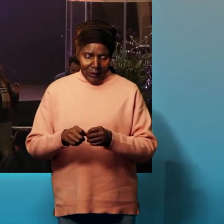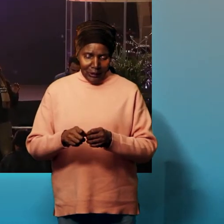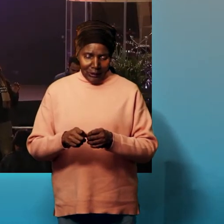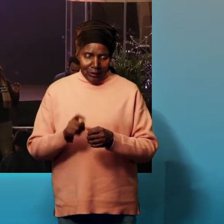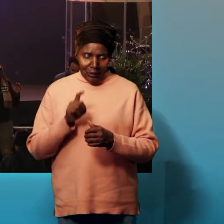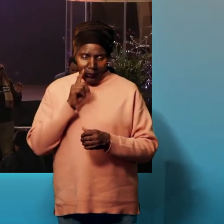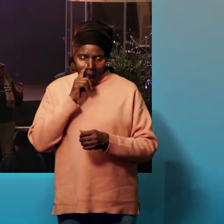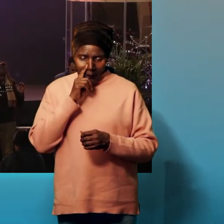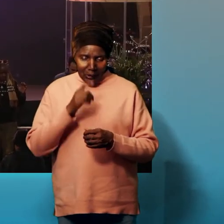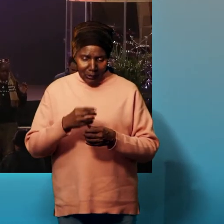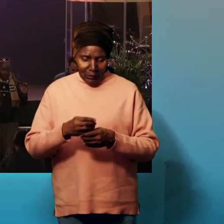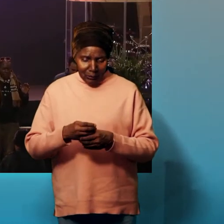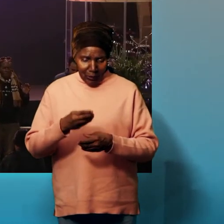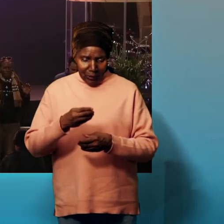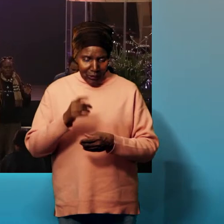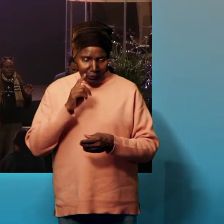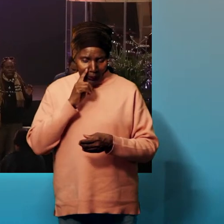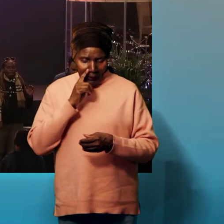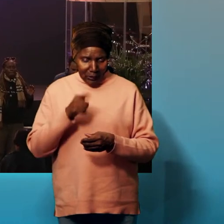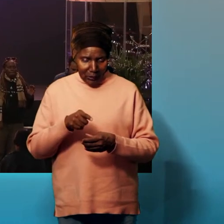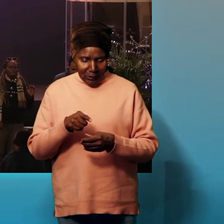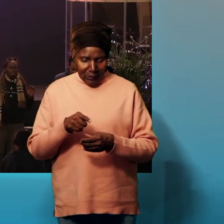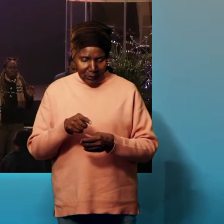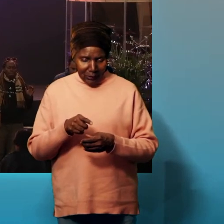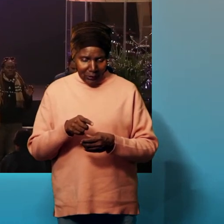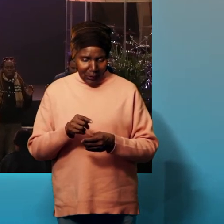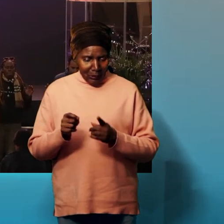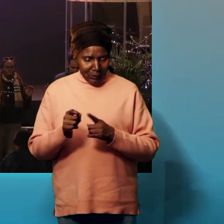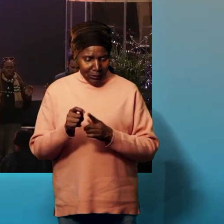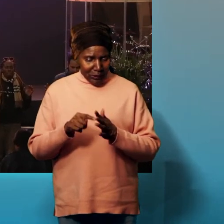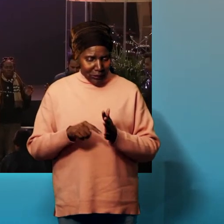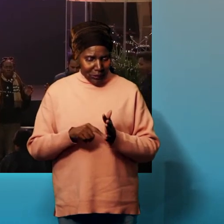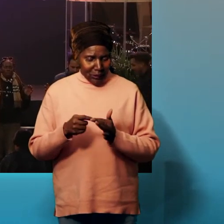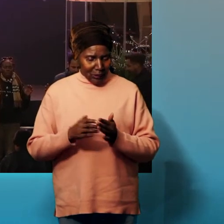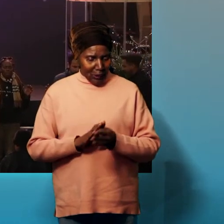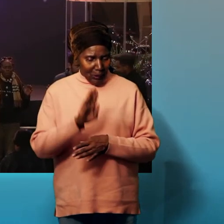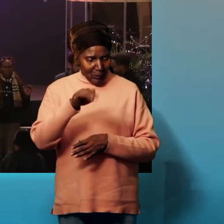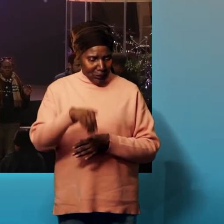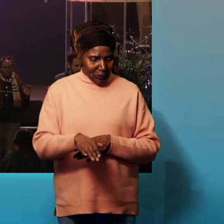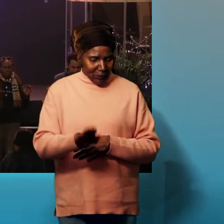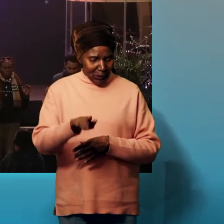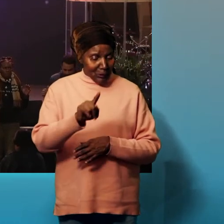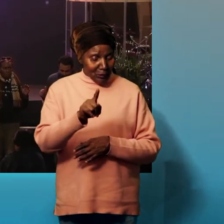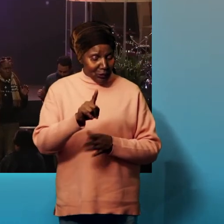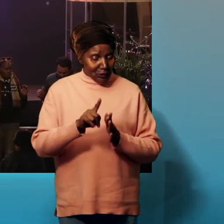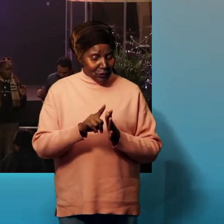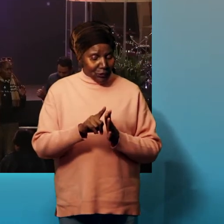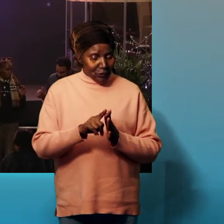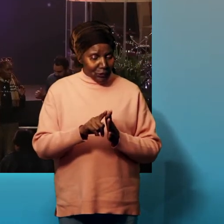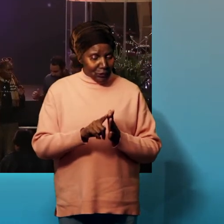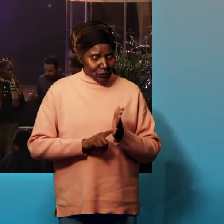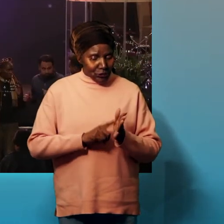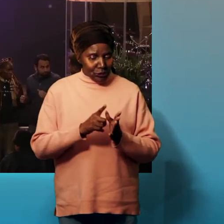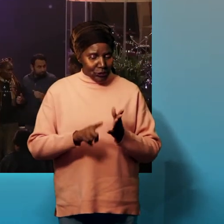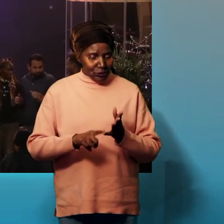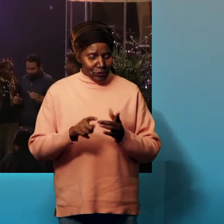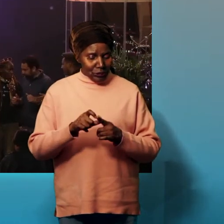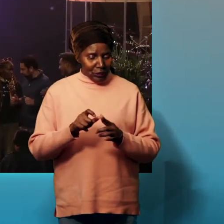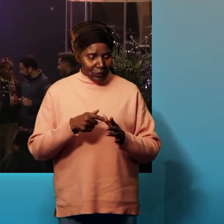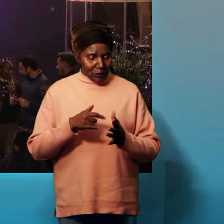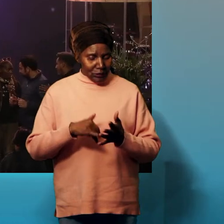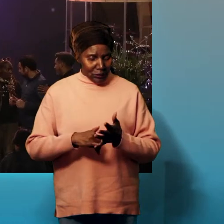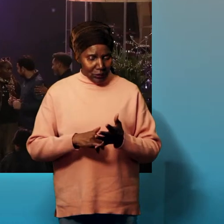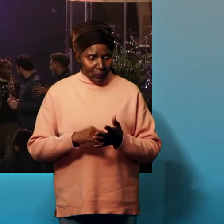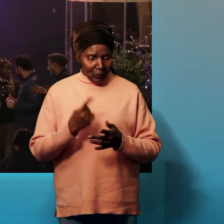and down, but Judas seemed to have only one path, that I would